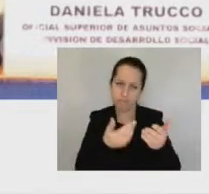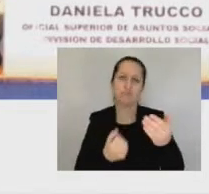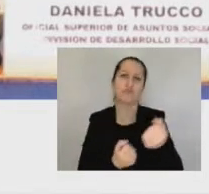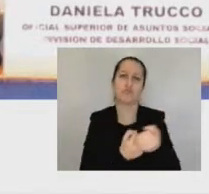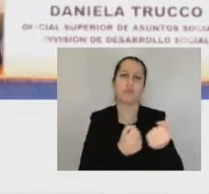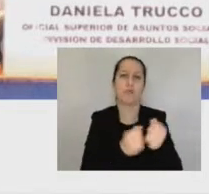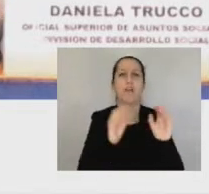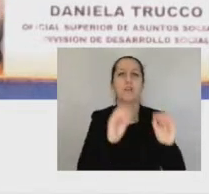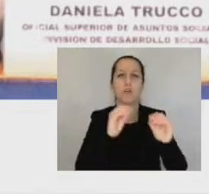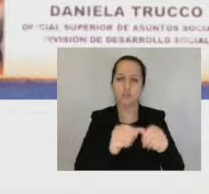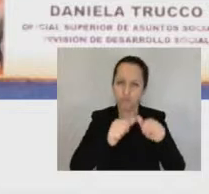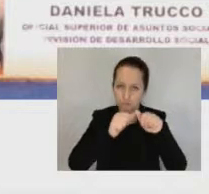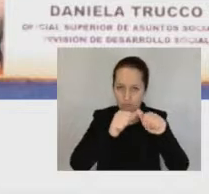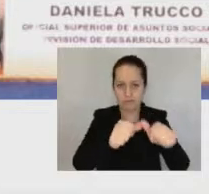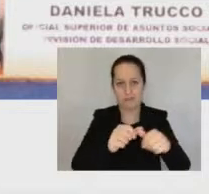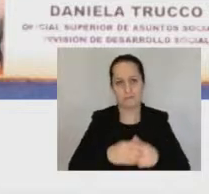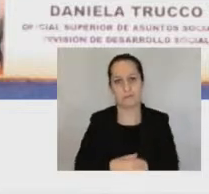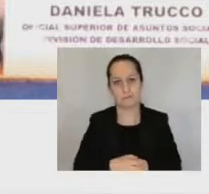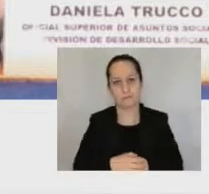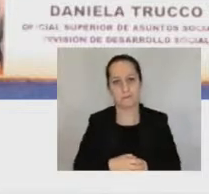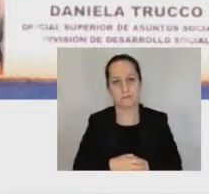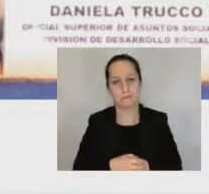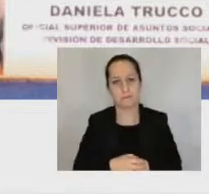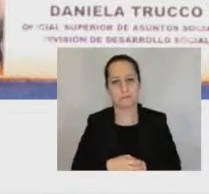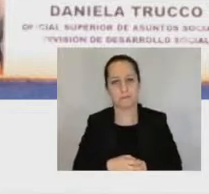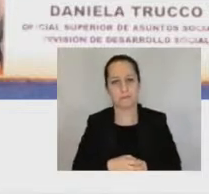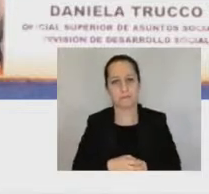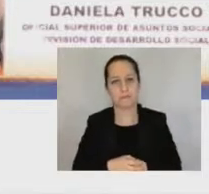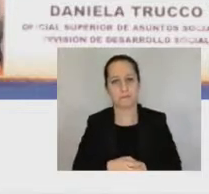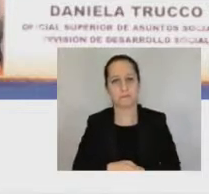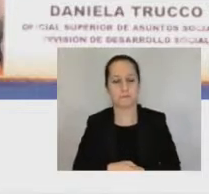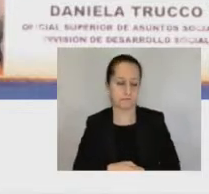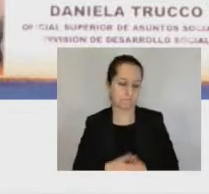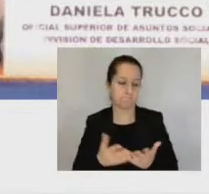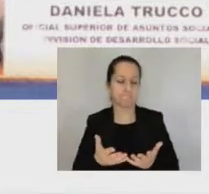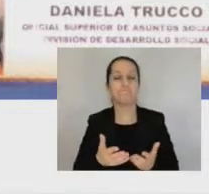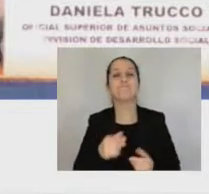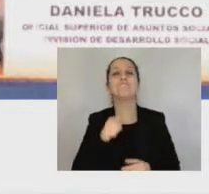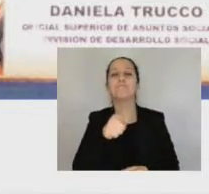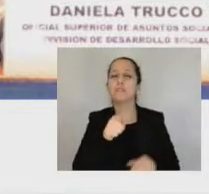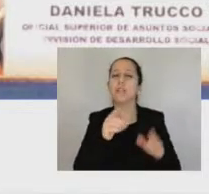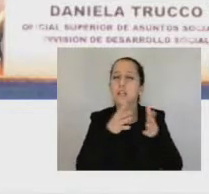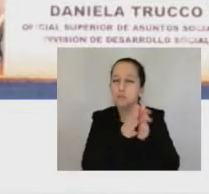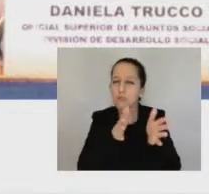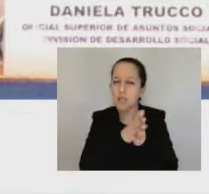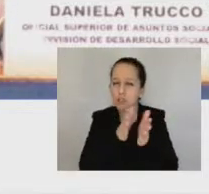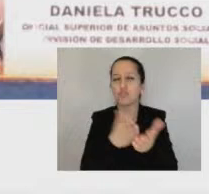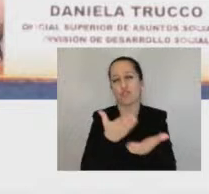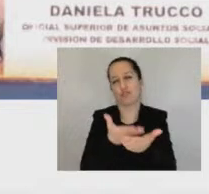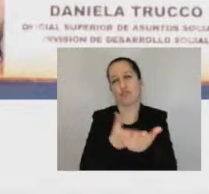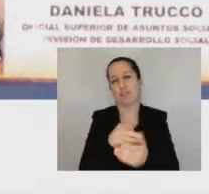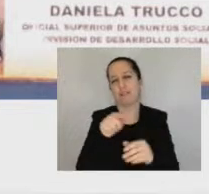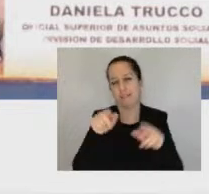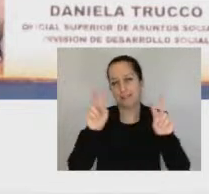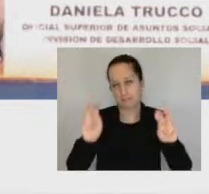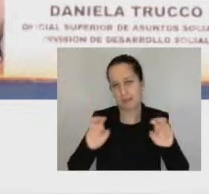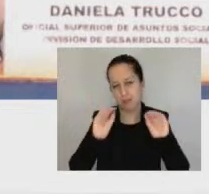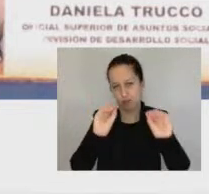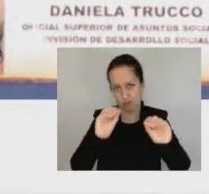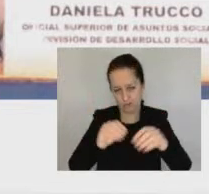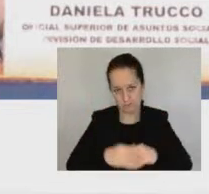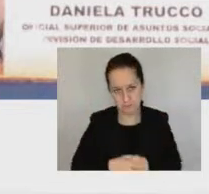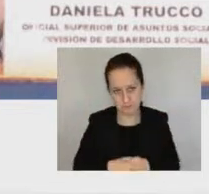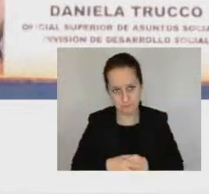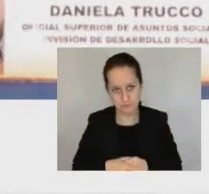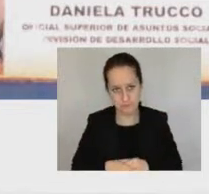in education in a sustainable fashion. These are some of the recommendations, general recommendations that we have related